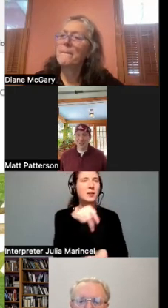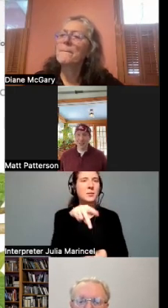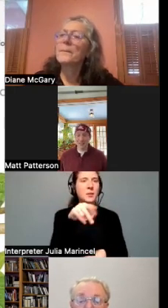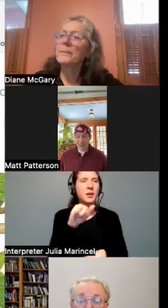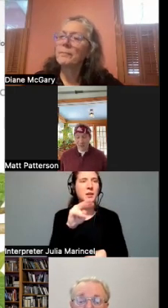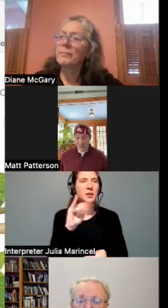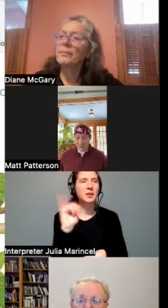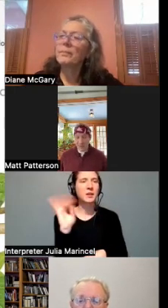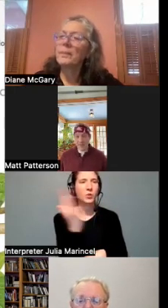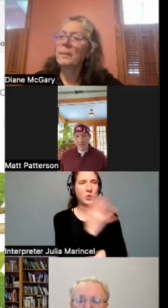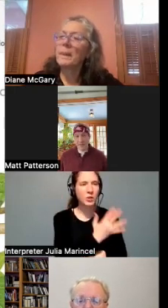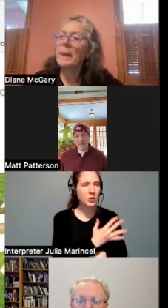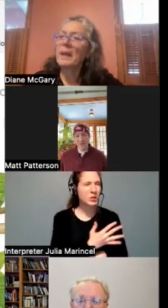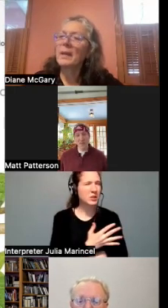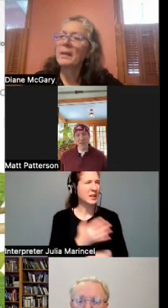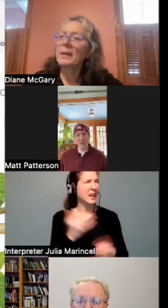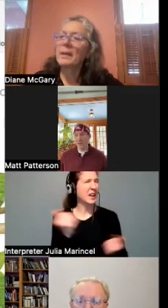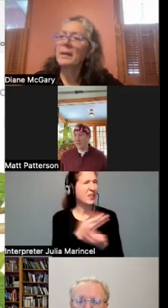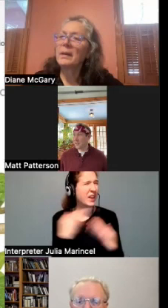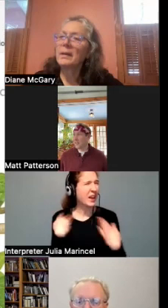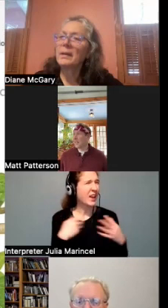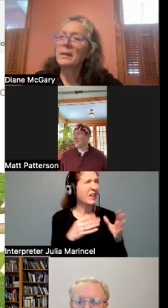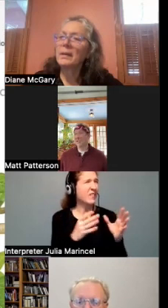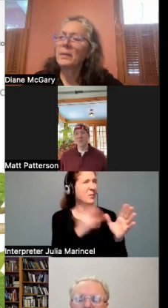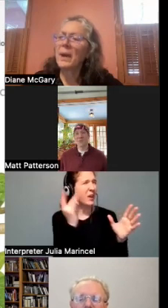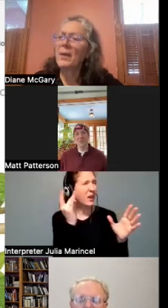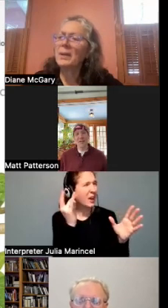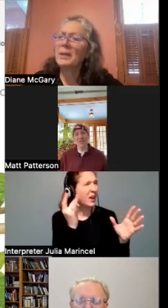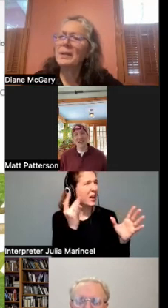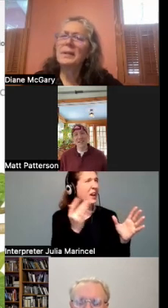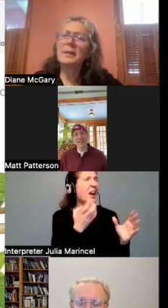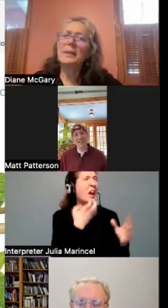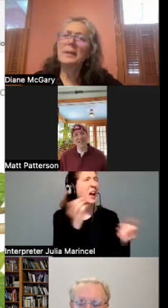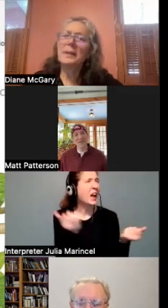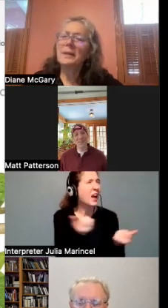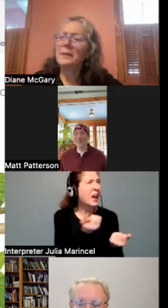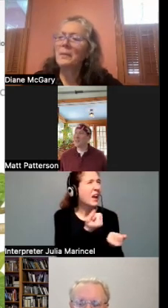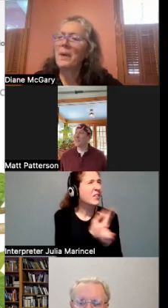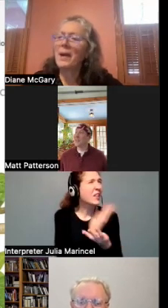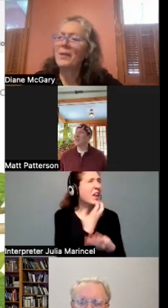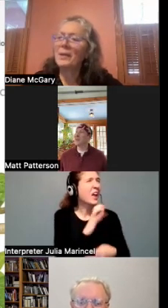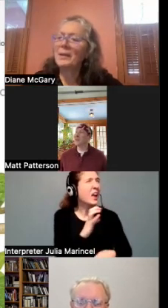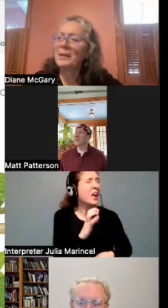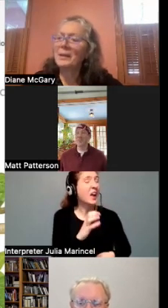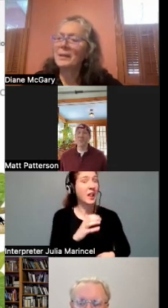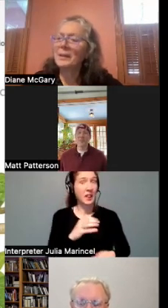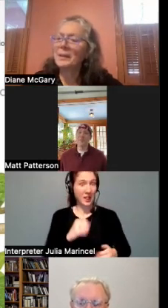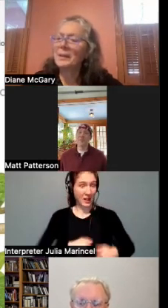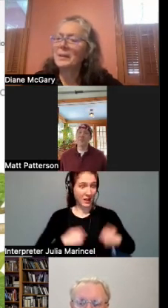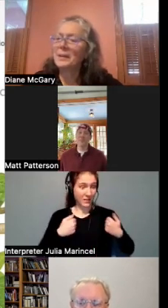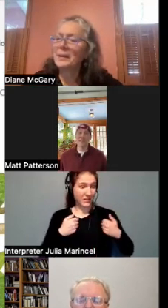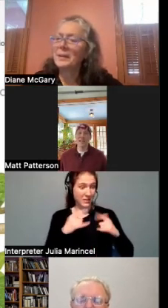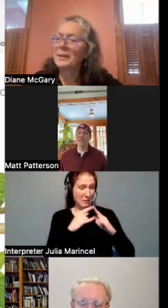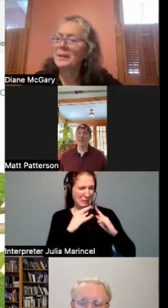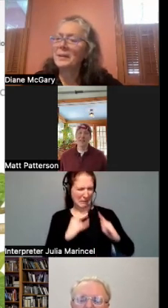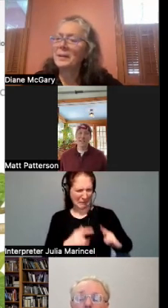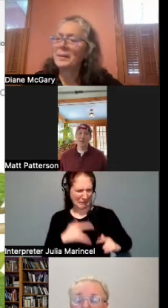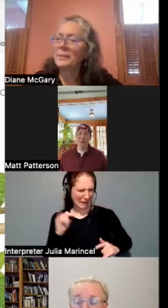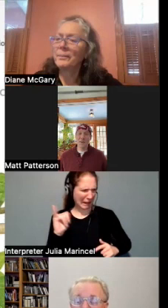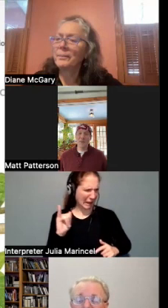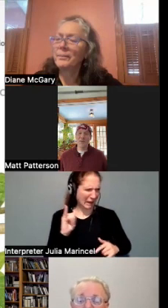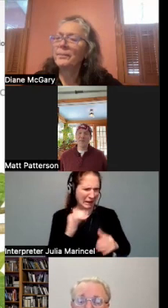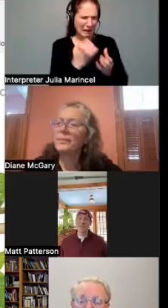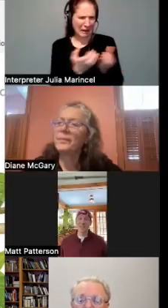I'd experienced. I lived in this little tiny tent. It was more like a coffin. Felt like it was over 100 degrees every night. But there were animals everywhere. There were lemurs. There were snakes.